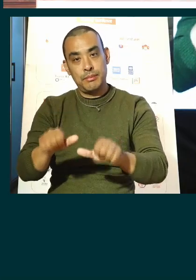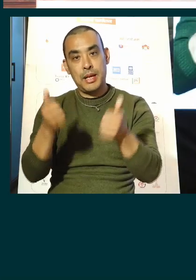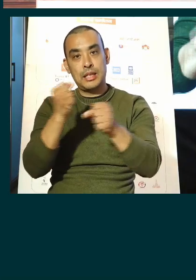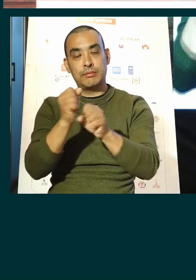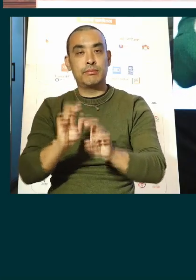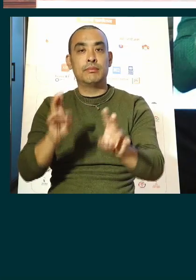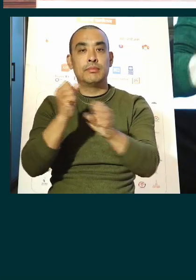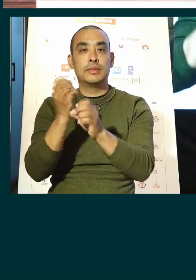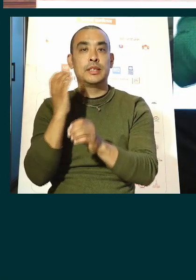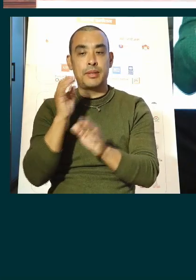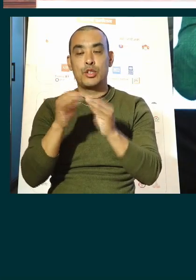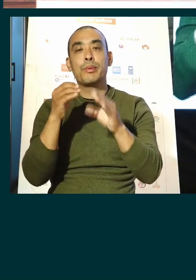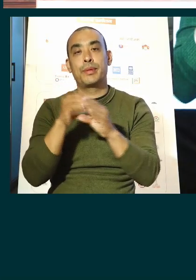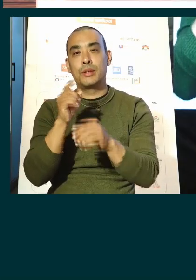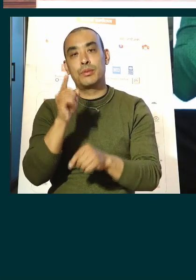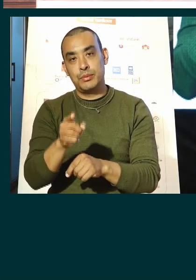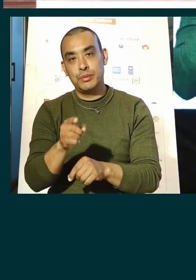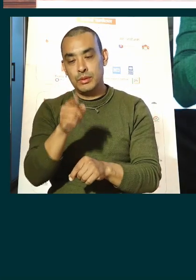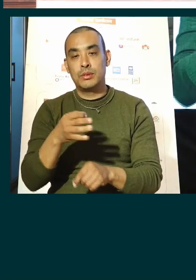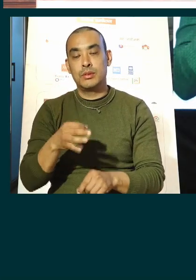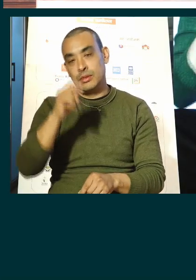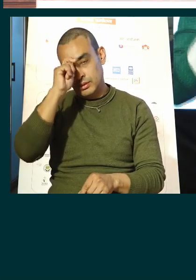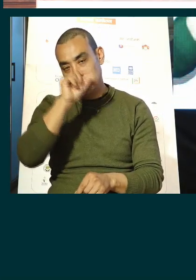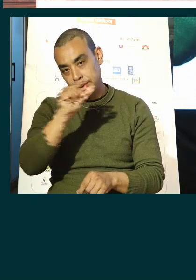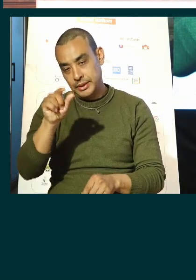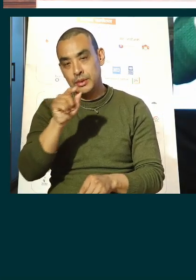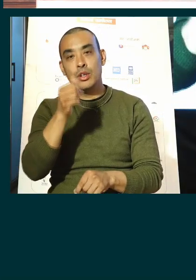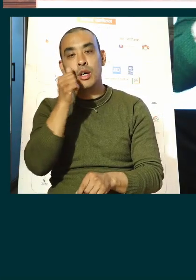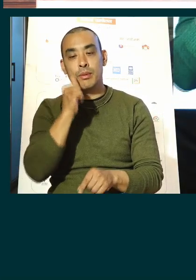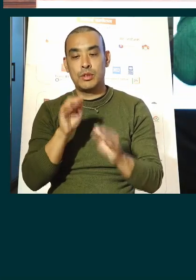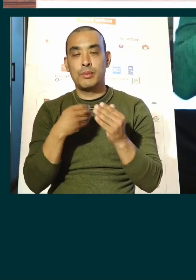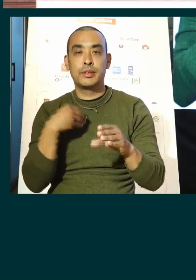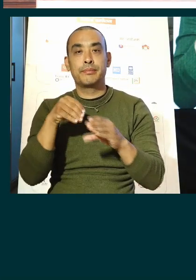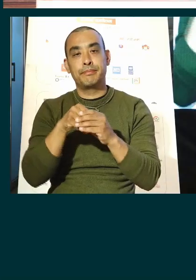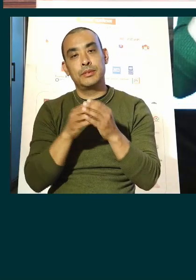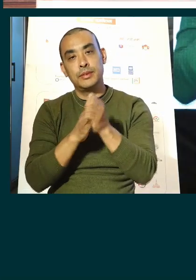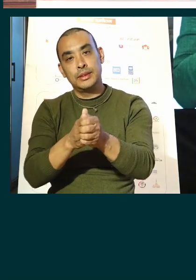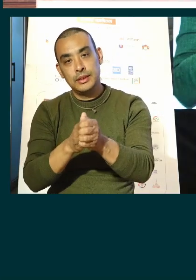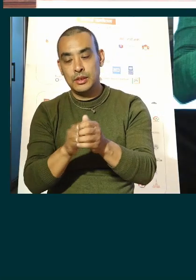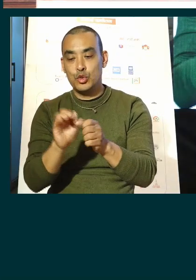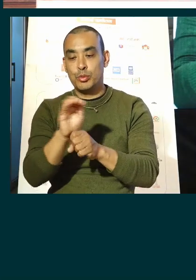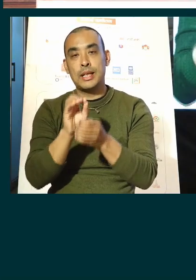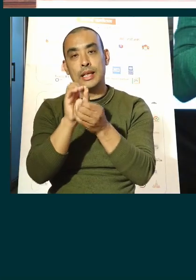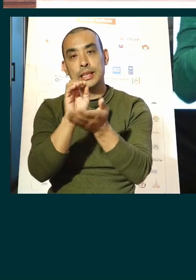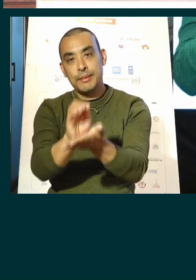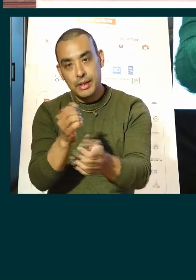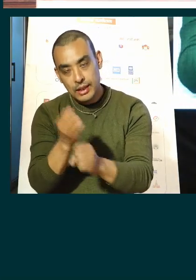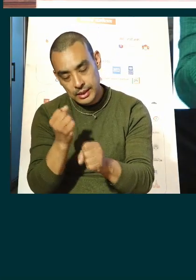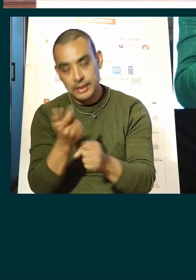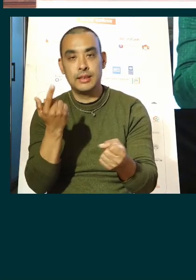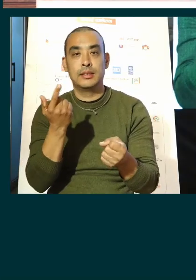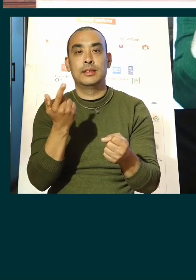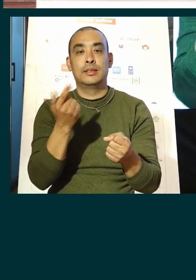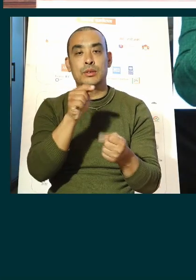community. We have this mission was also joined by the parents, community leaders, service providers, who basically